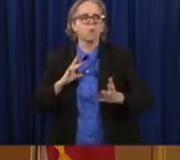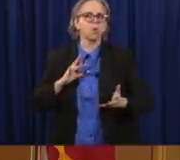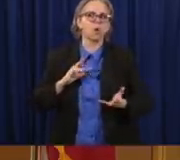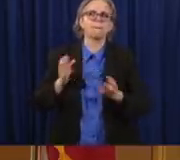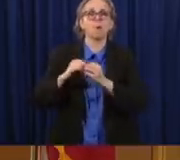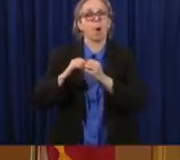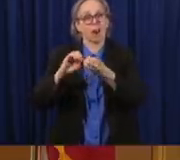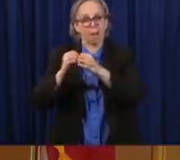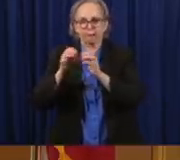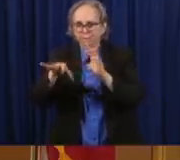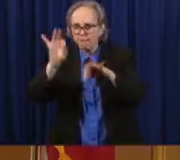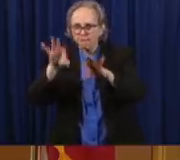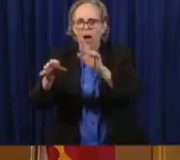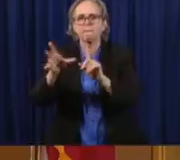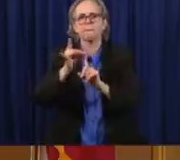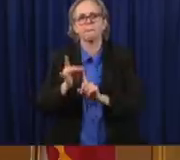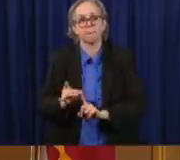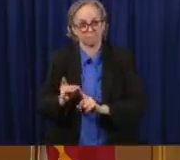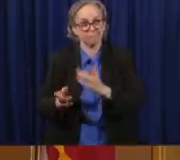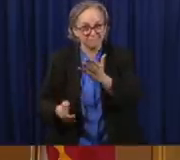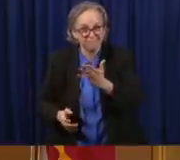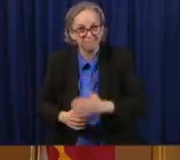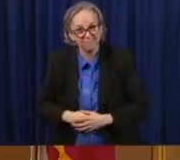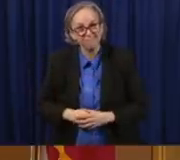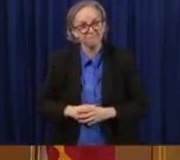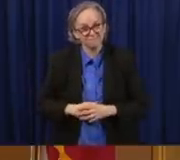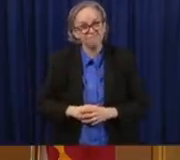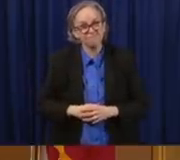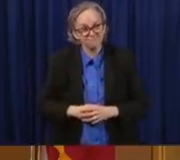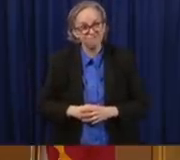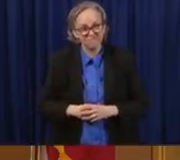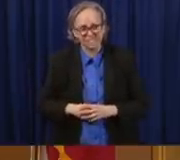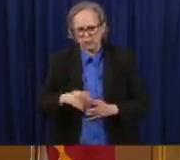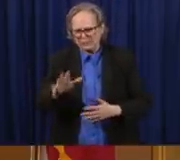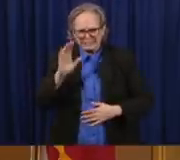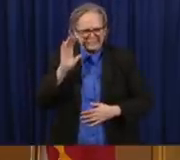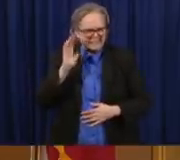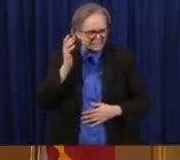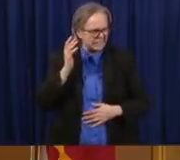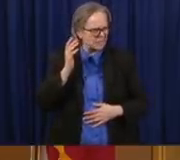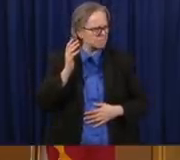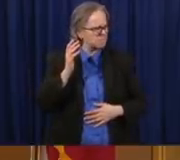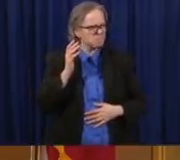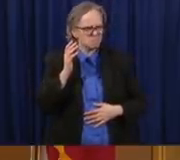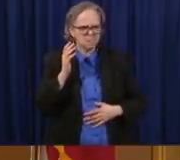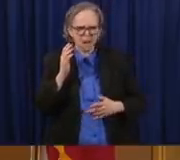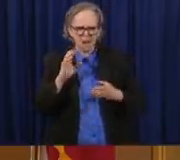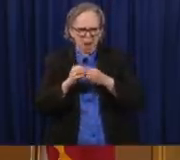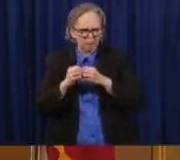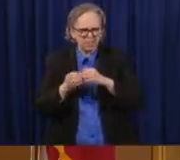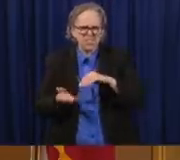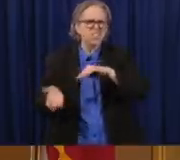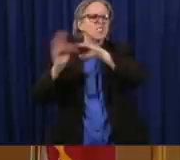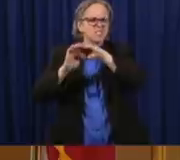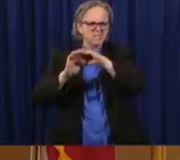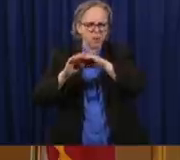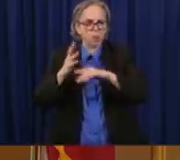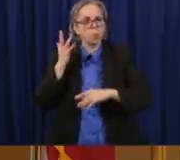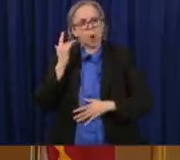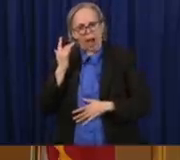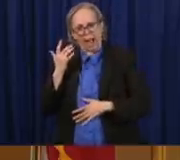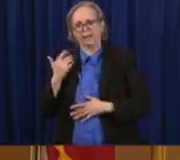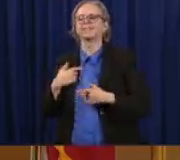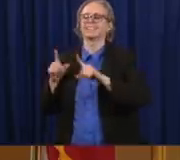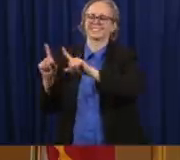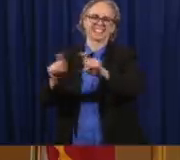indicated that they had some susceptibility or that looked like they might have COVID-19. But everyone's getting tested, so those numbers are going to go